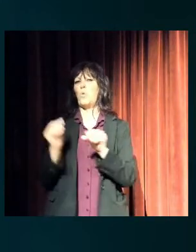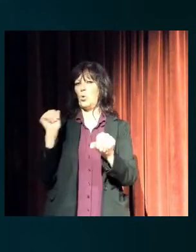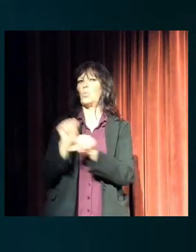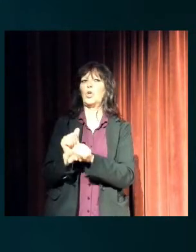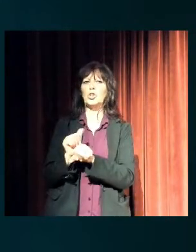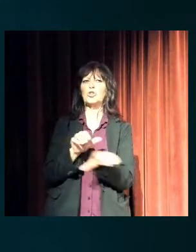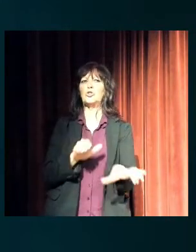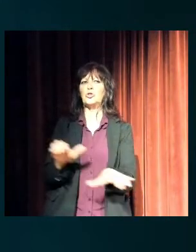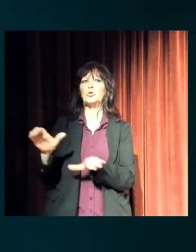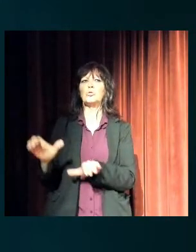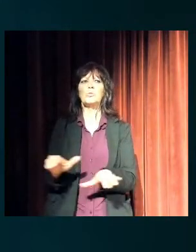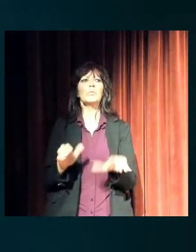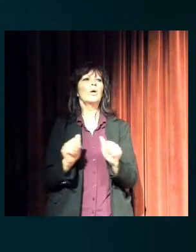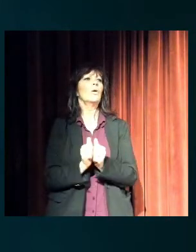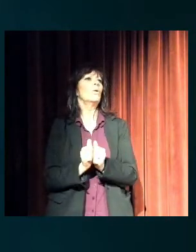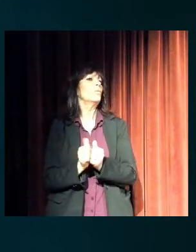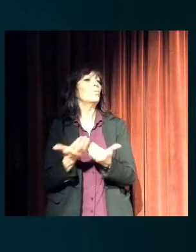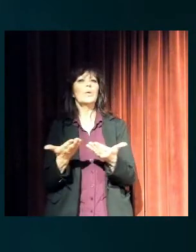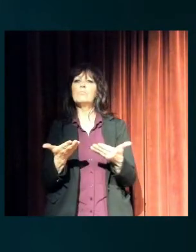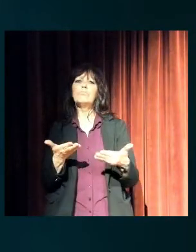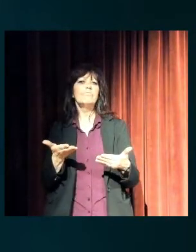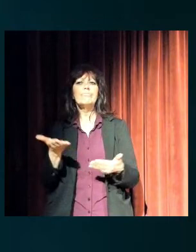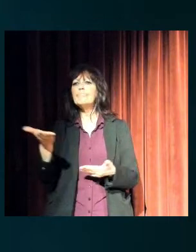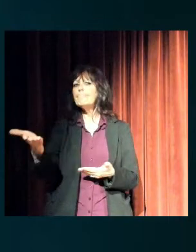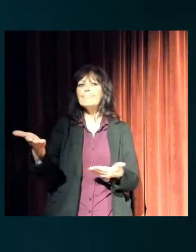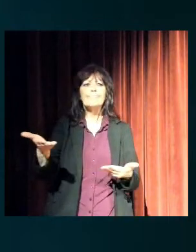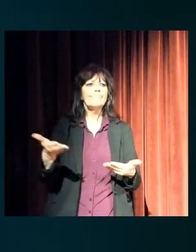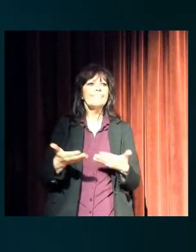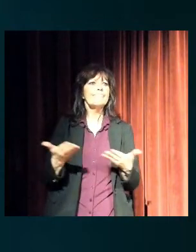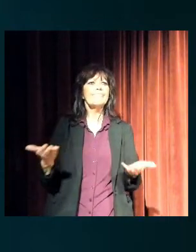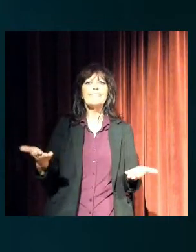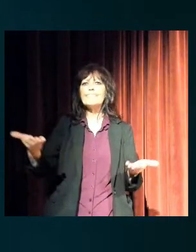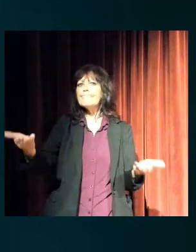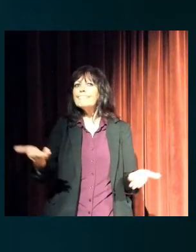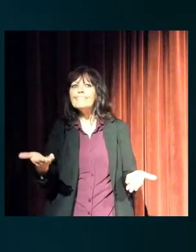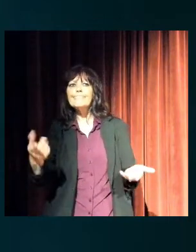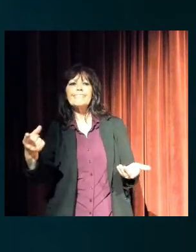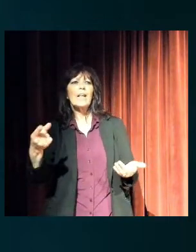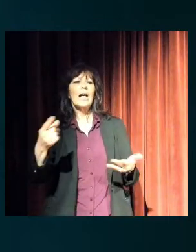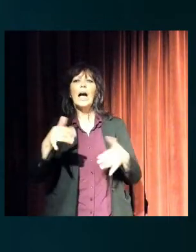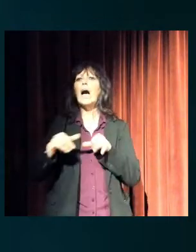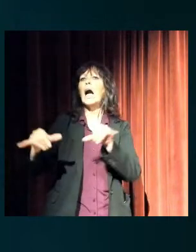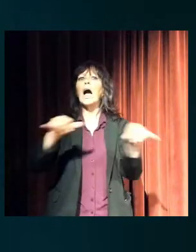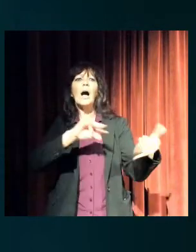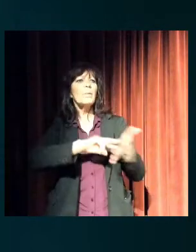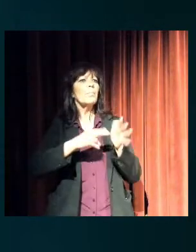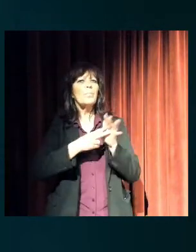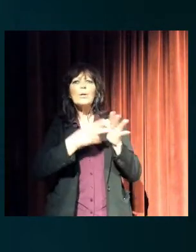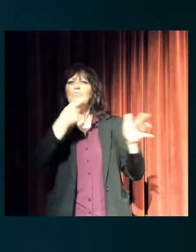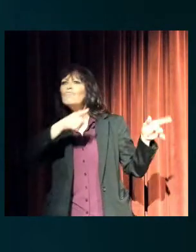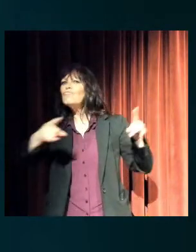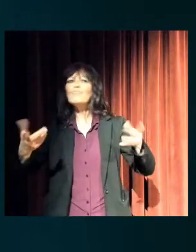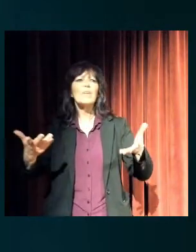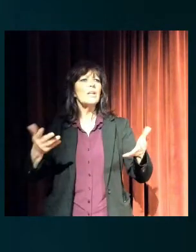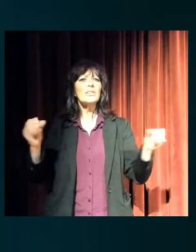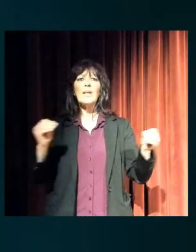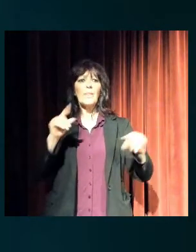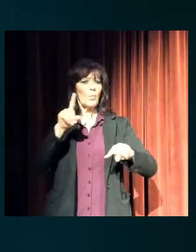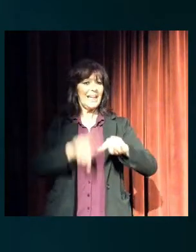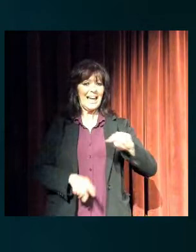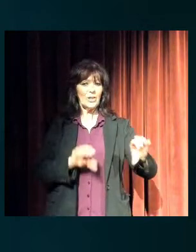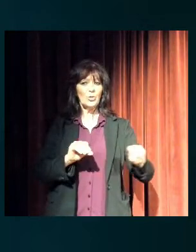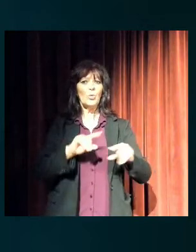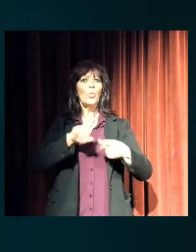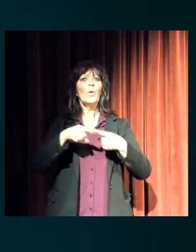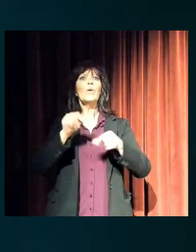do. With hands extended to each other, focused on a common purpose, there is nothing we cannot do when we